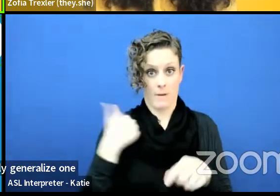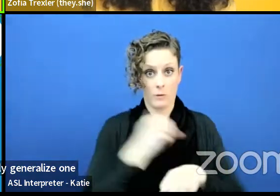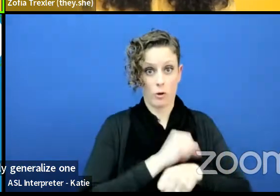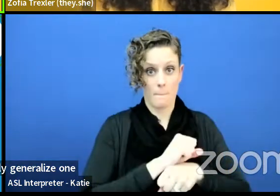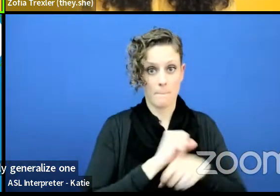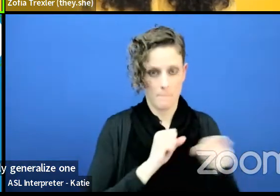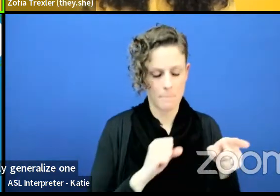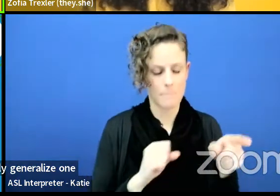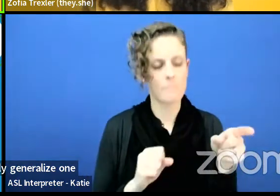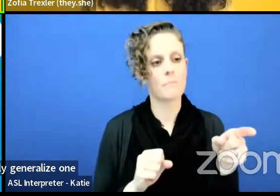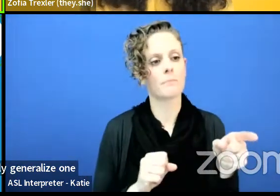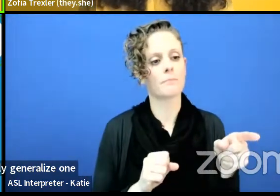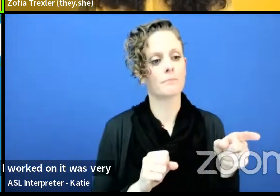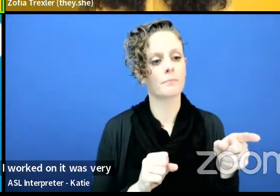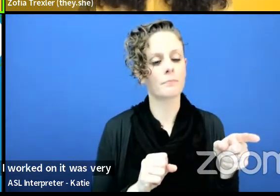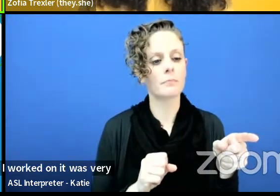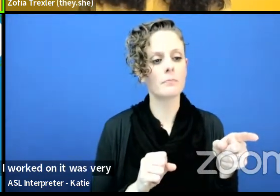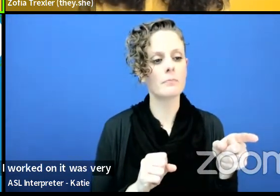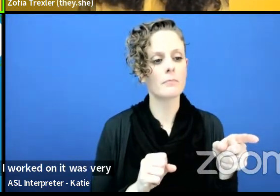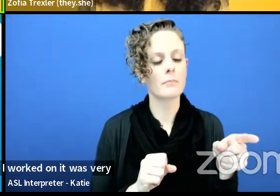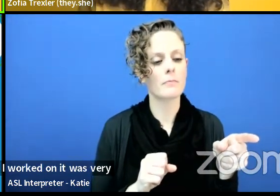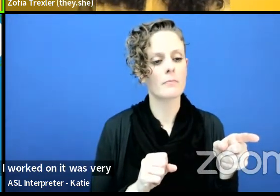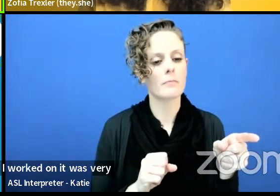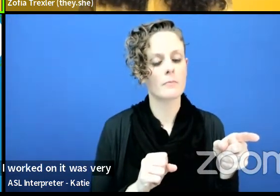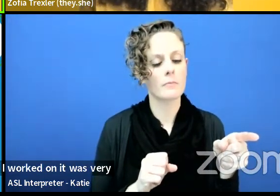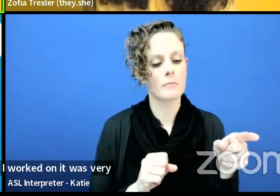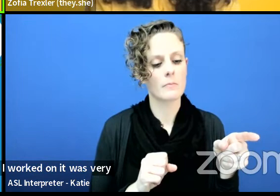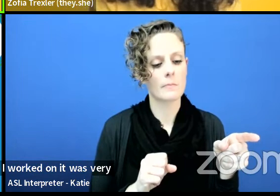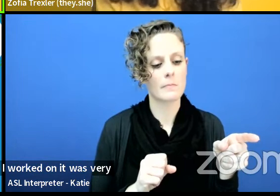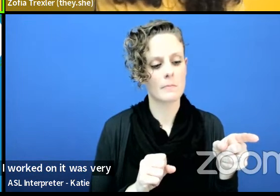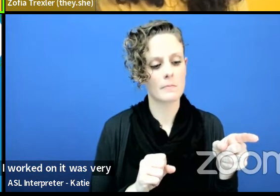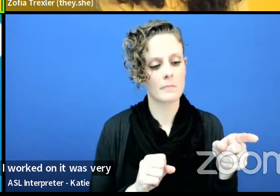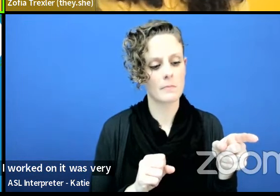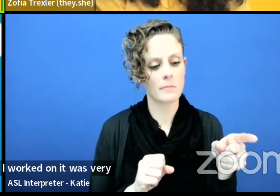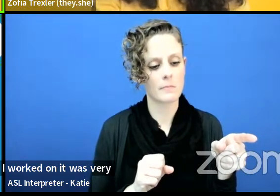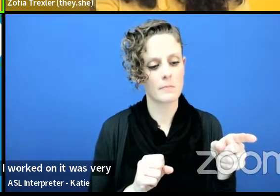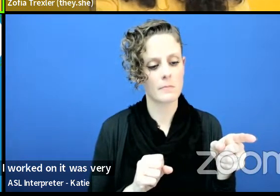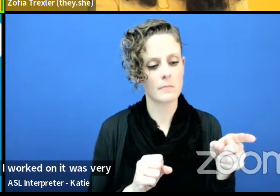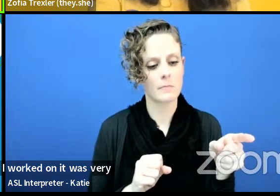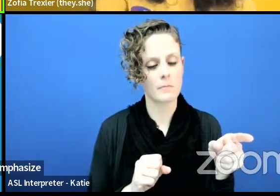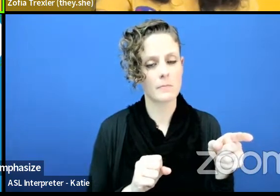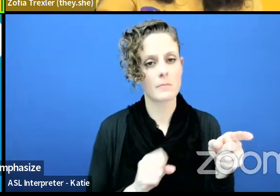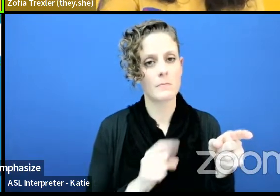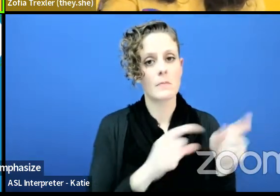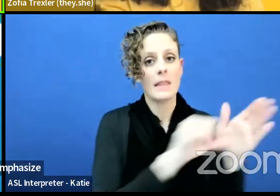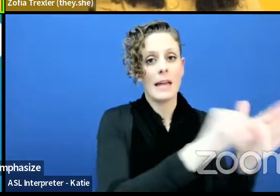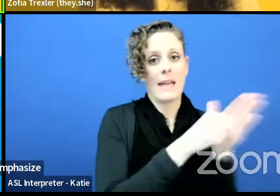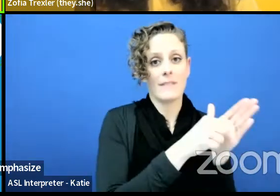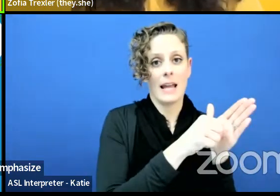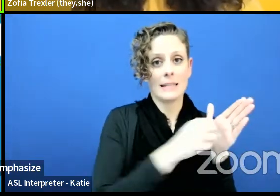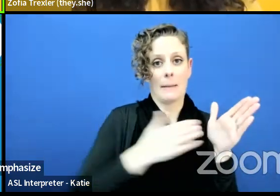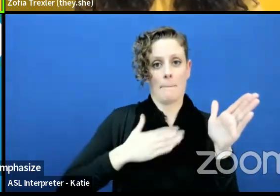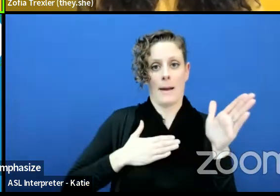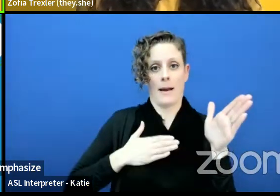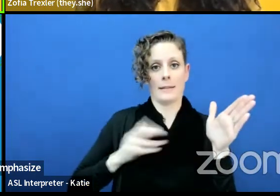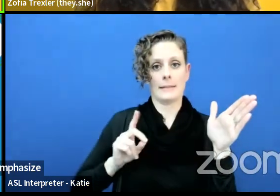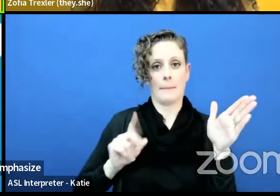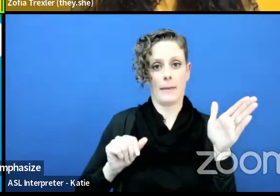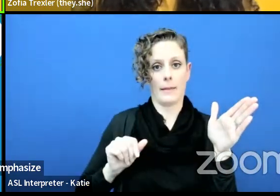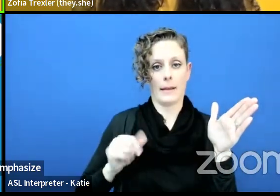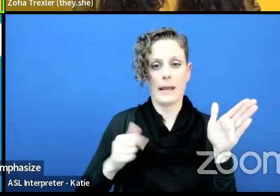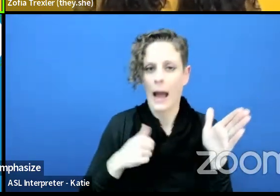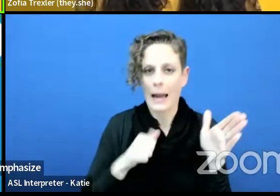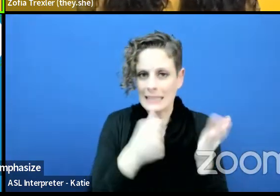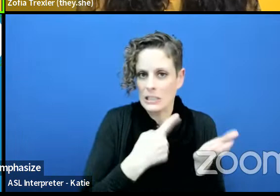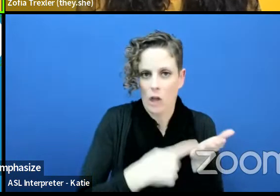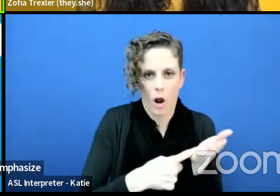was very much emphasized kind of my disability, because I didn't really talk about it very much